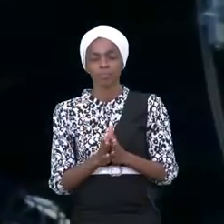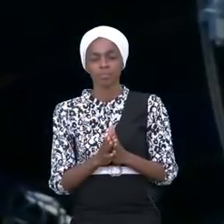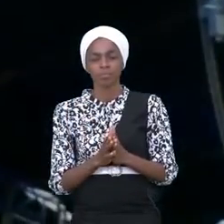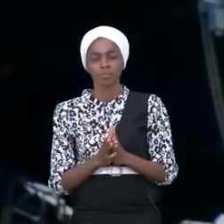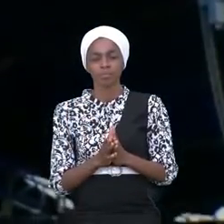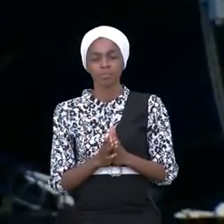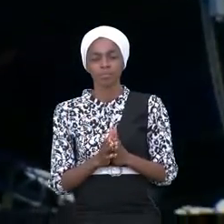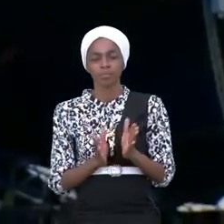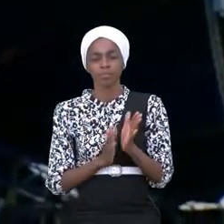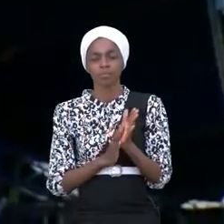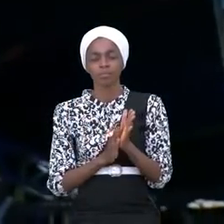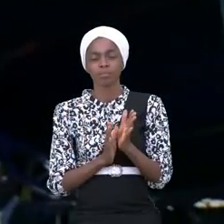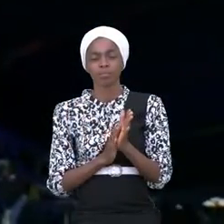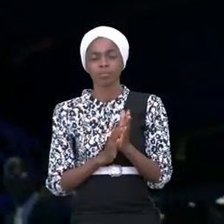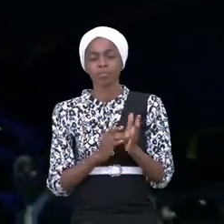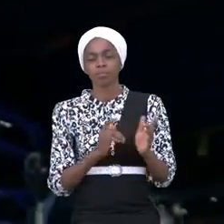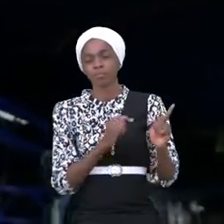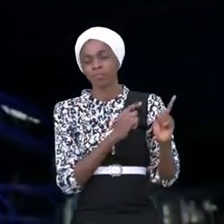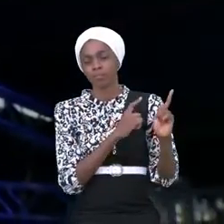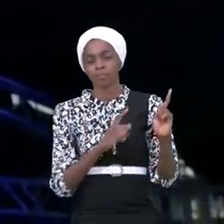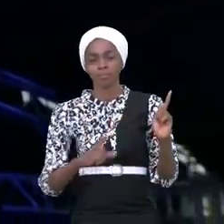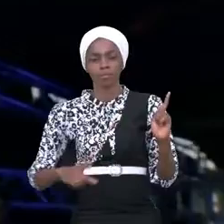Praise the Lord.